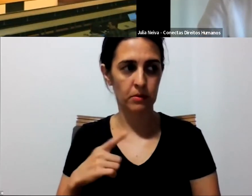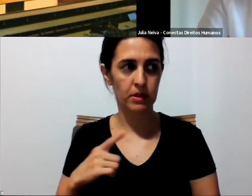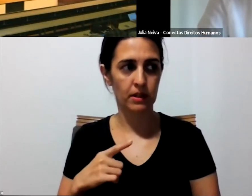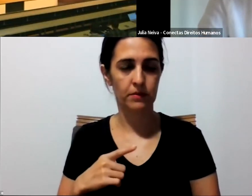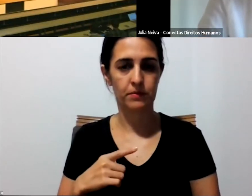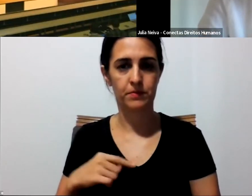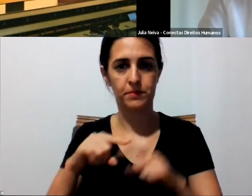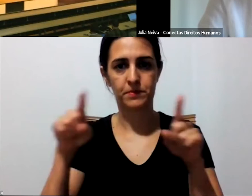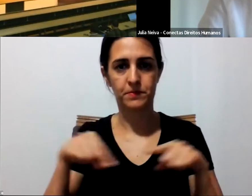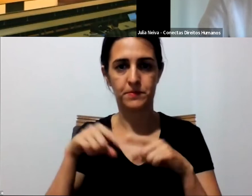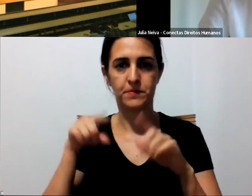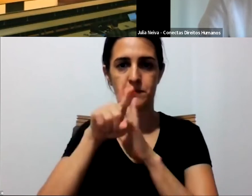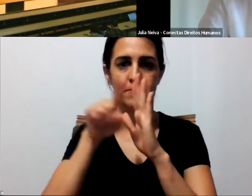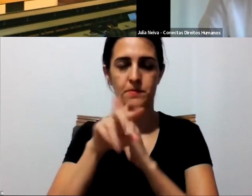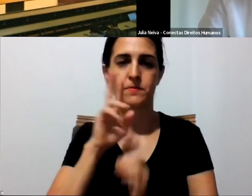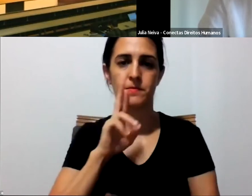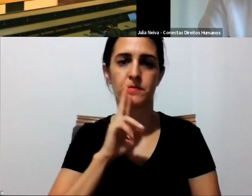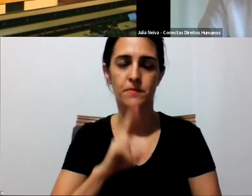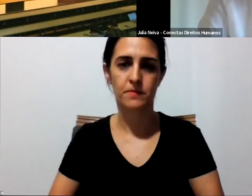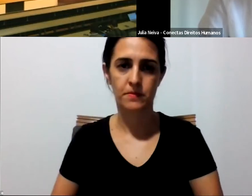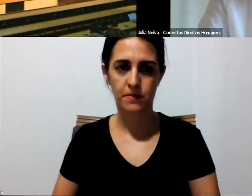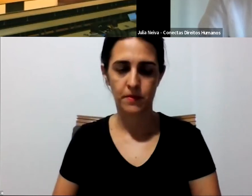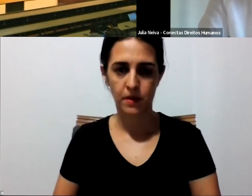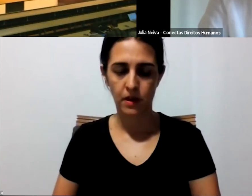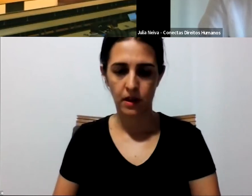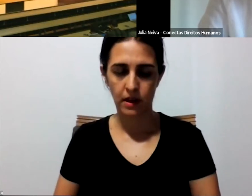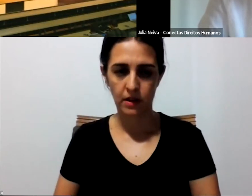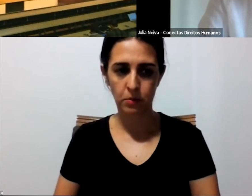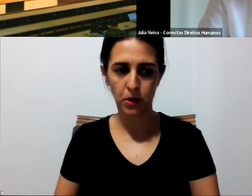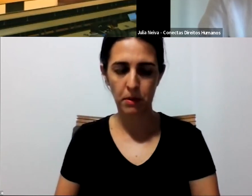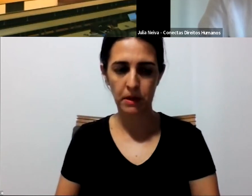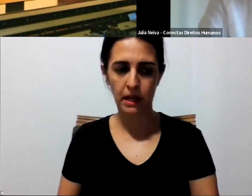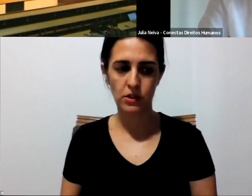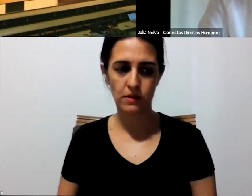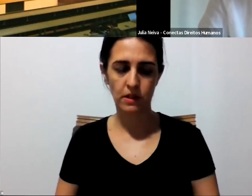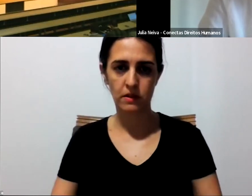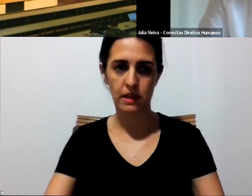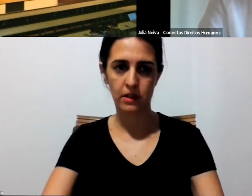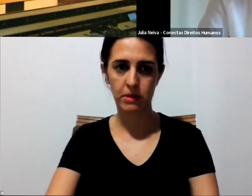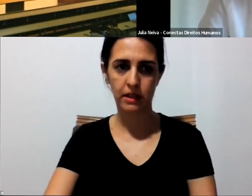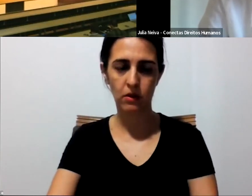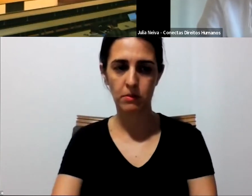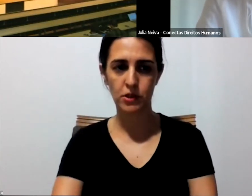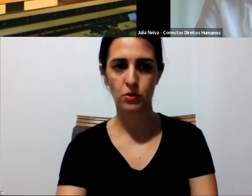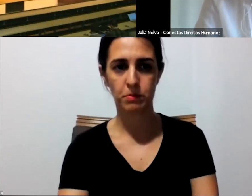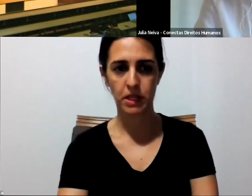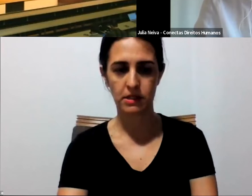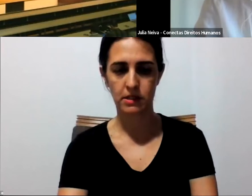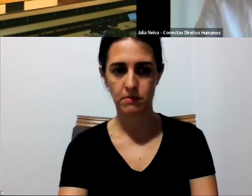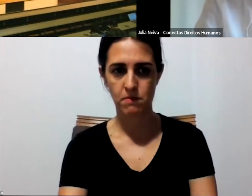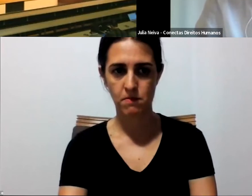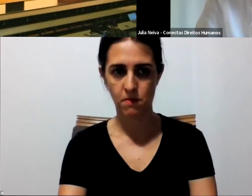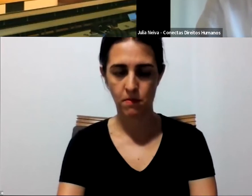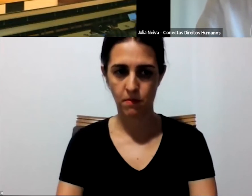Hi, good evening. Can you hear me? Boa noite, yes. Thank you very much for a very interesting panel. Por I painel work muito for the interessante. French